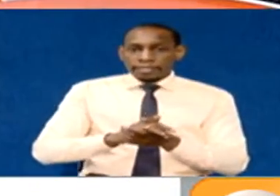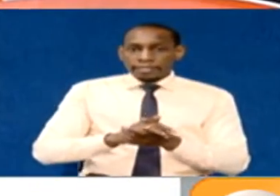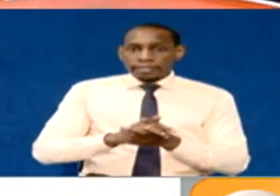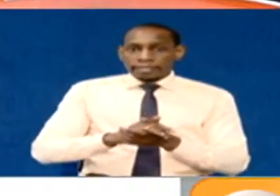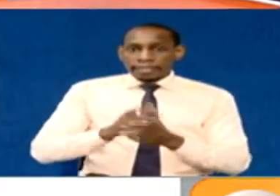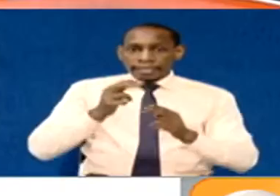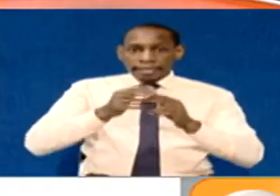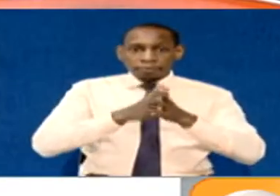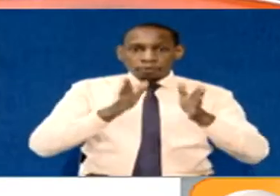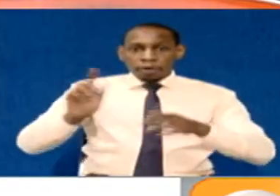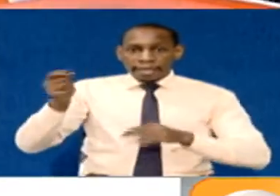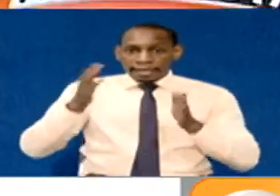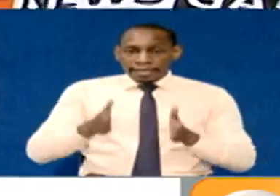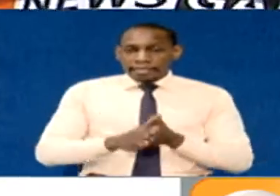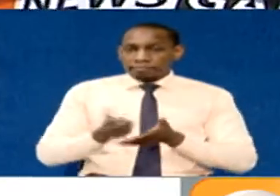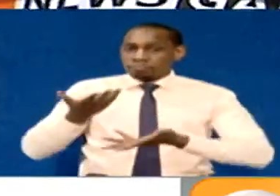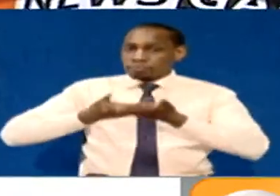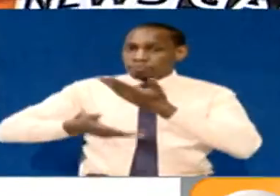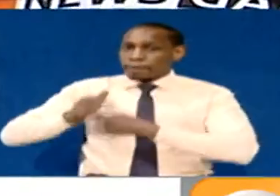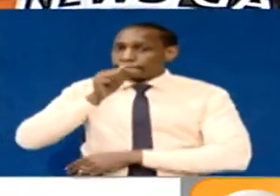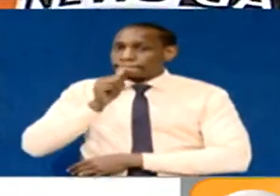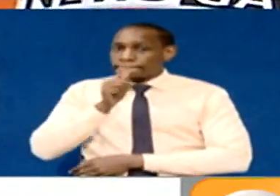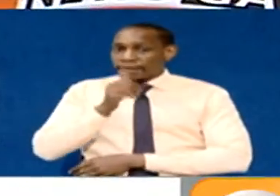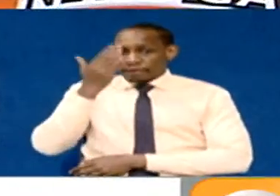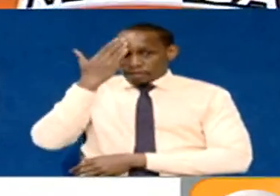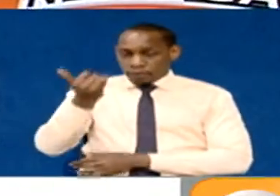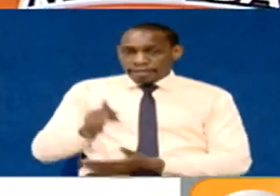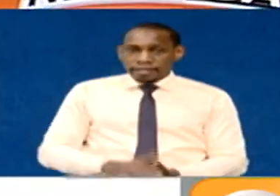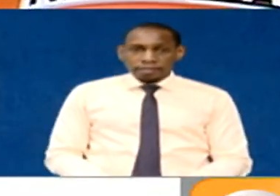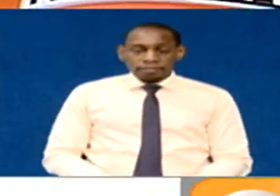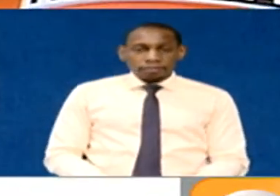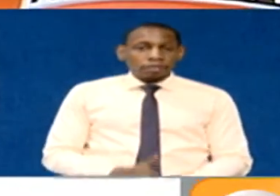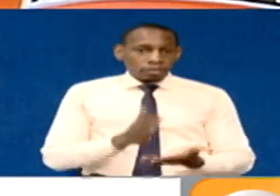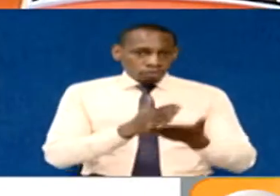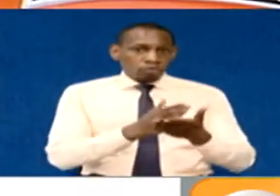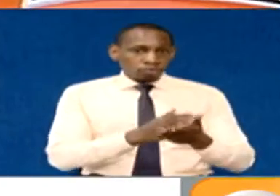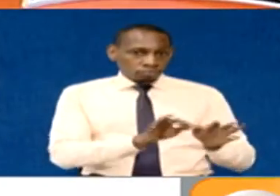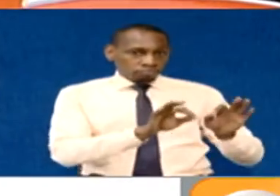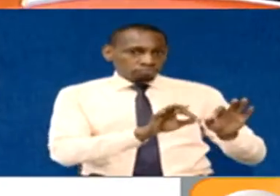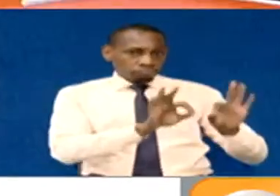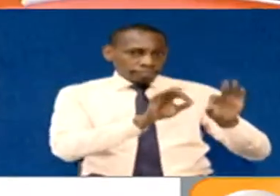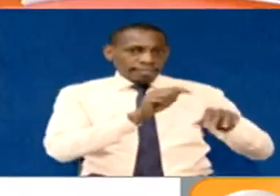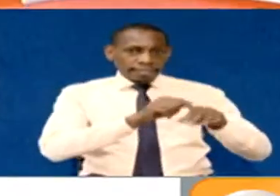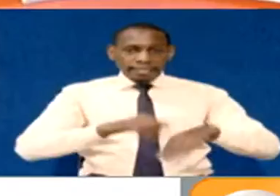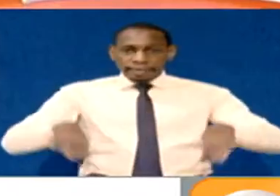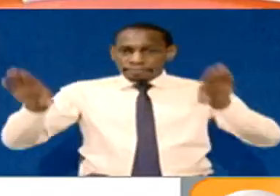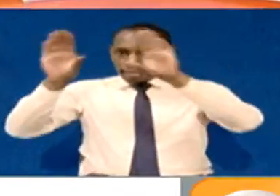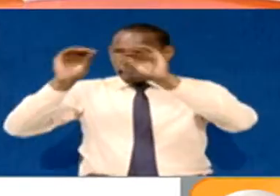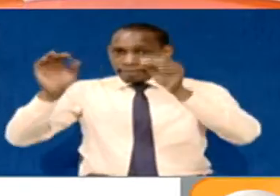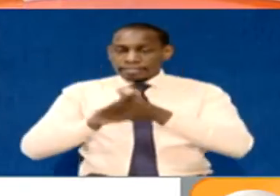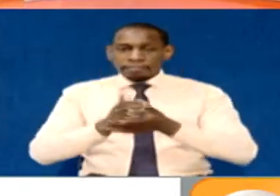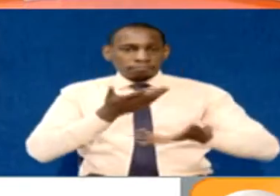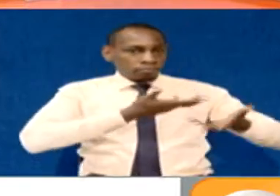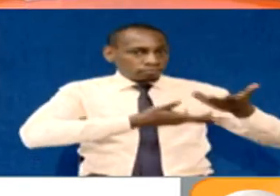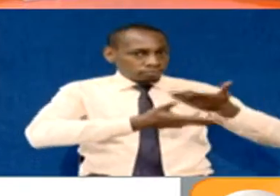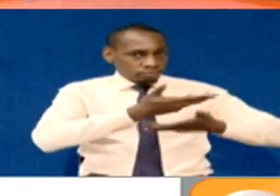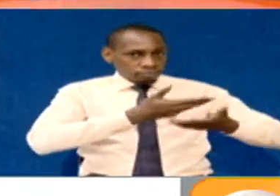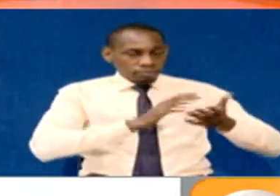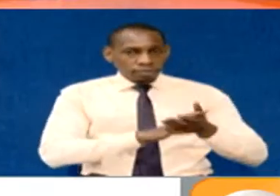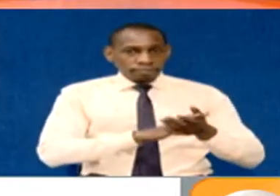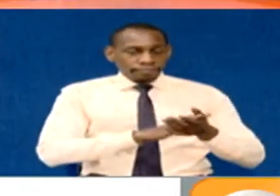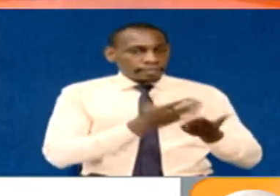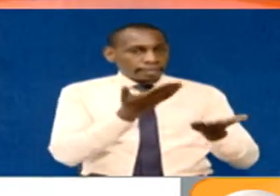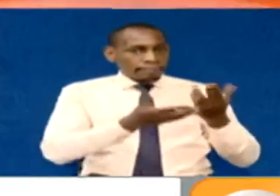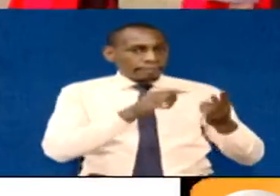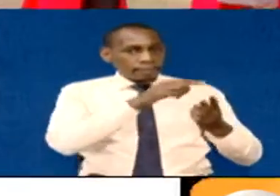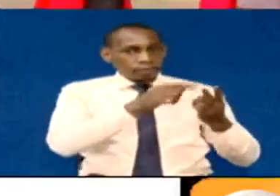a discussion in behind closed doors. Because this can look really tidy if the president sat with either